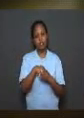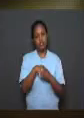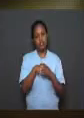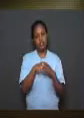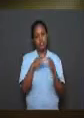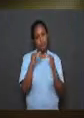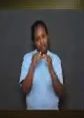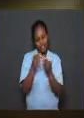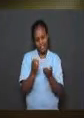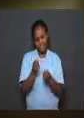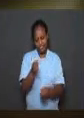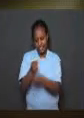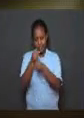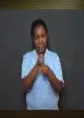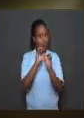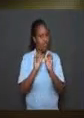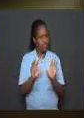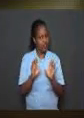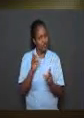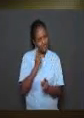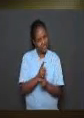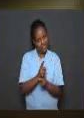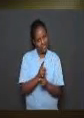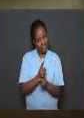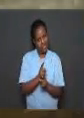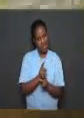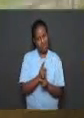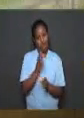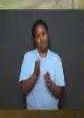and non-partisan in its dealings with a case.